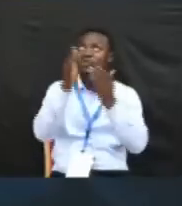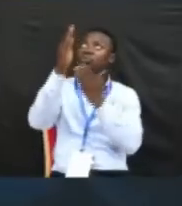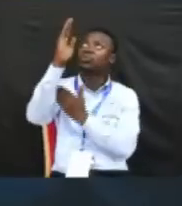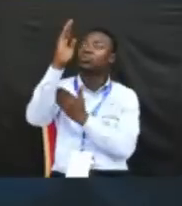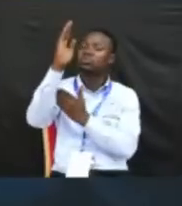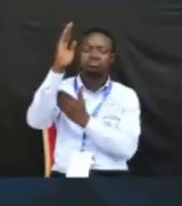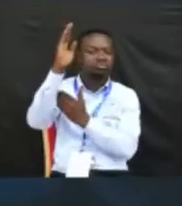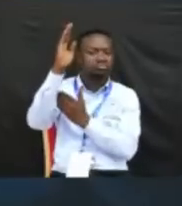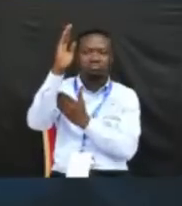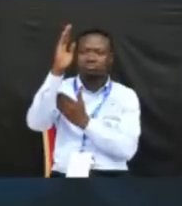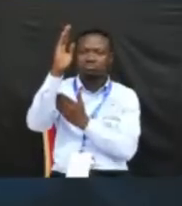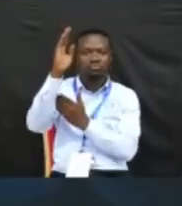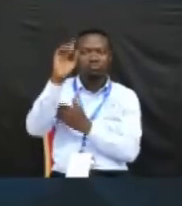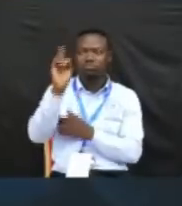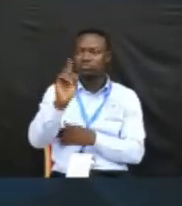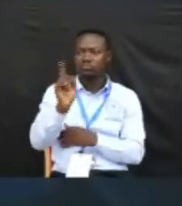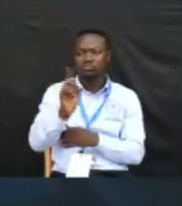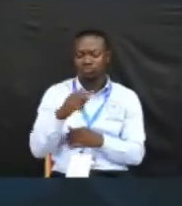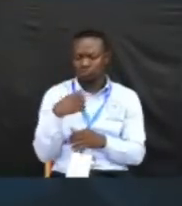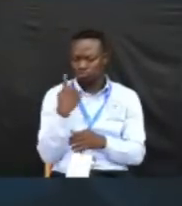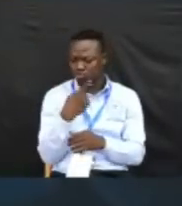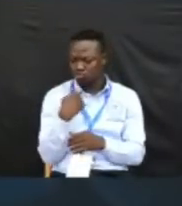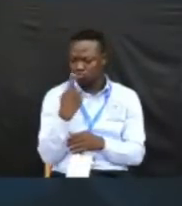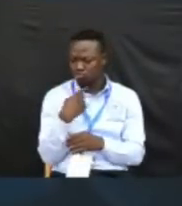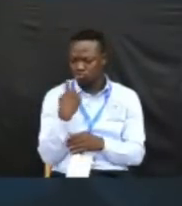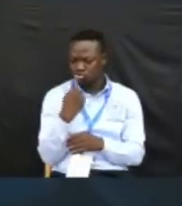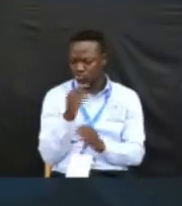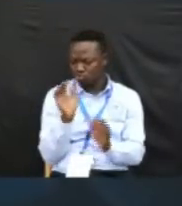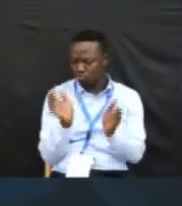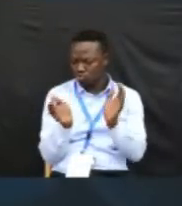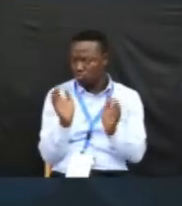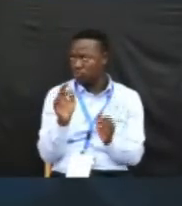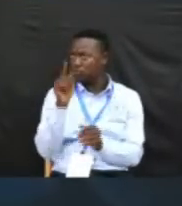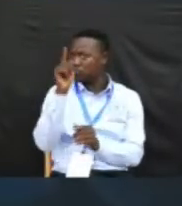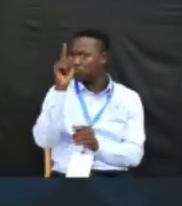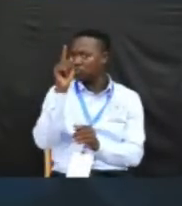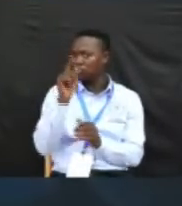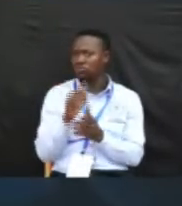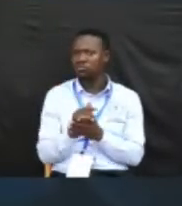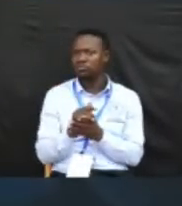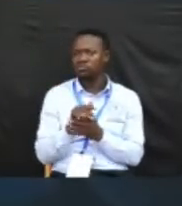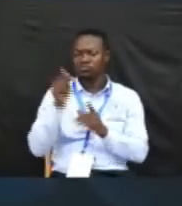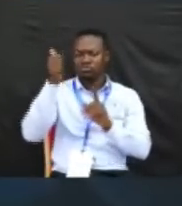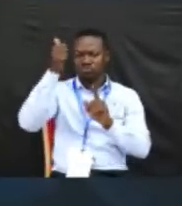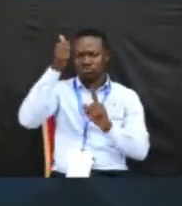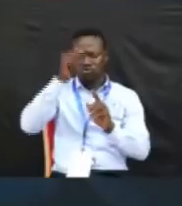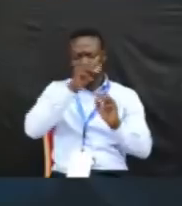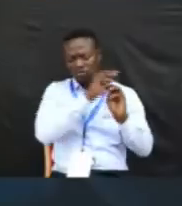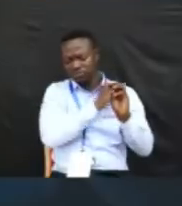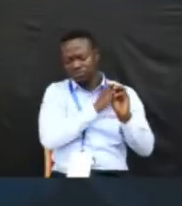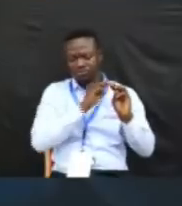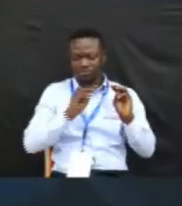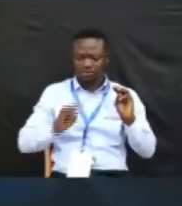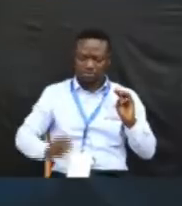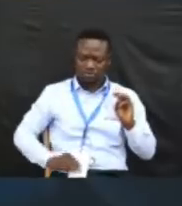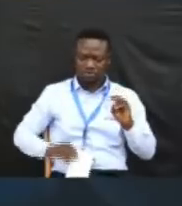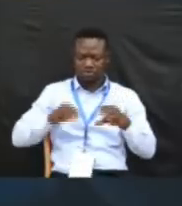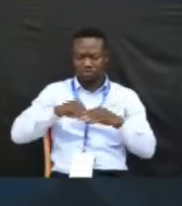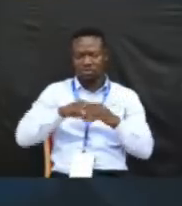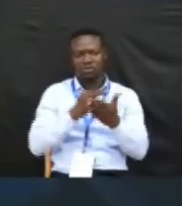Lord who is like you majestic in